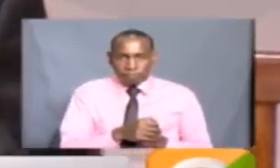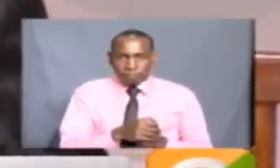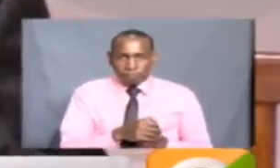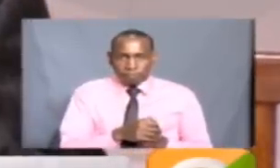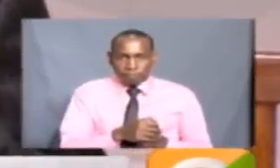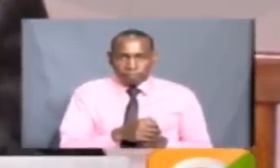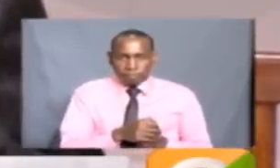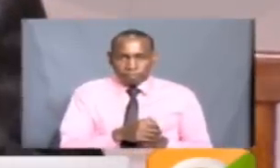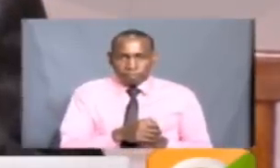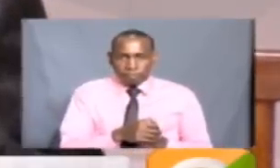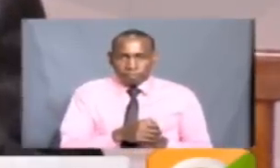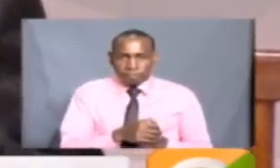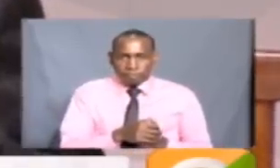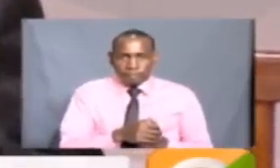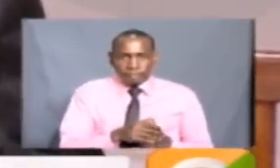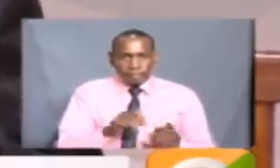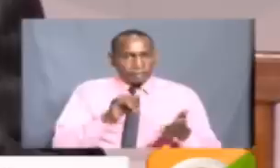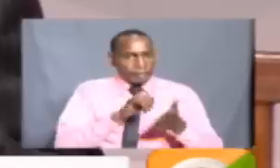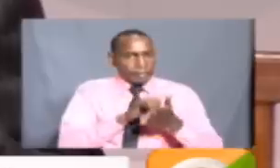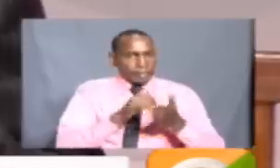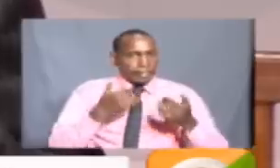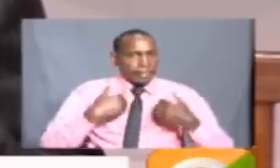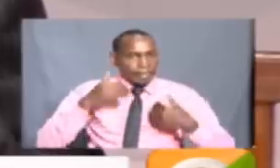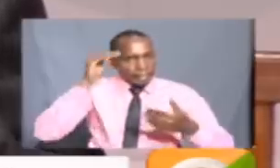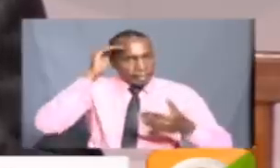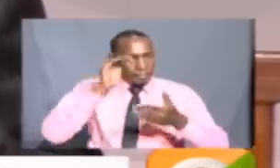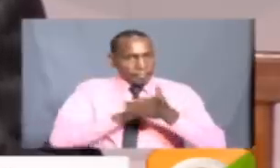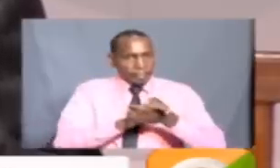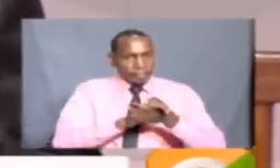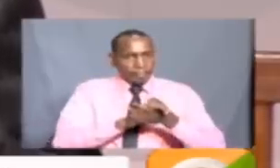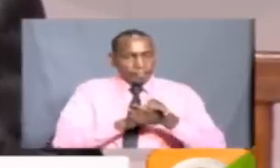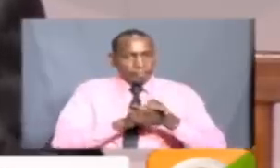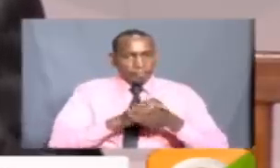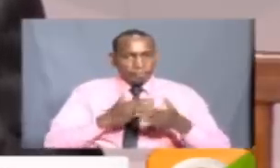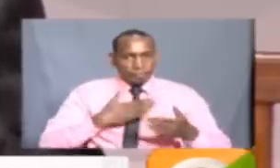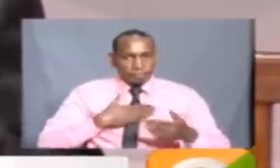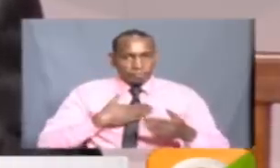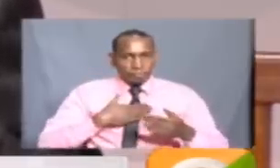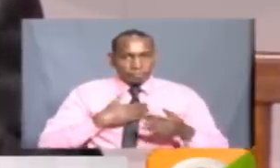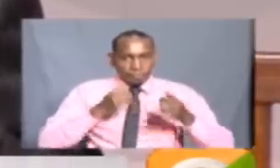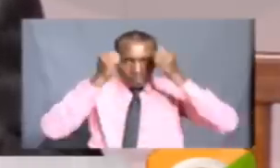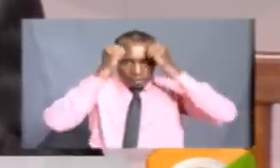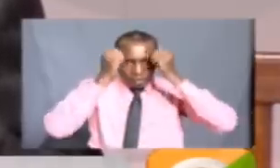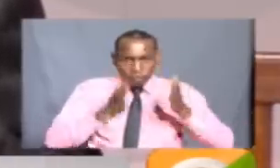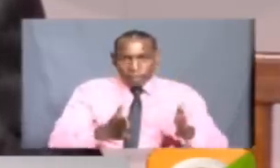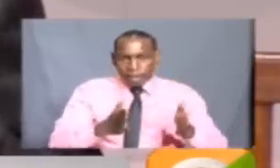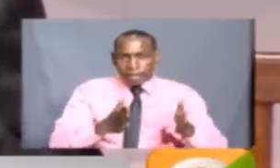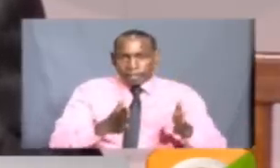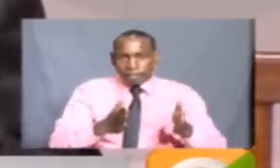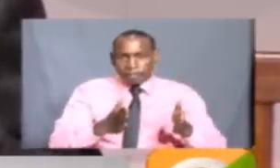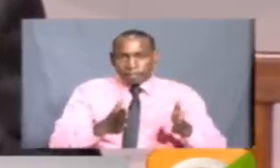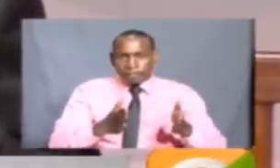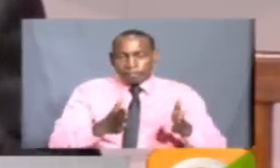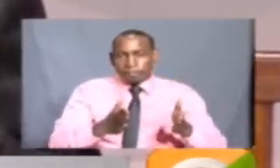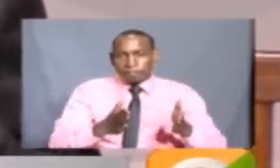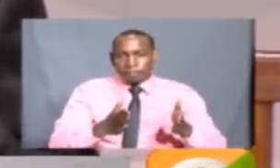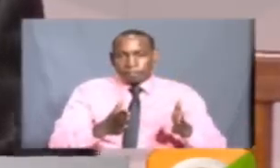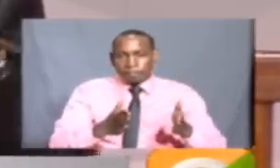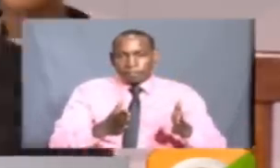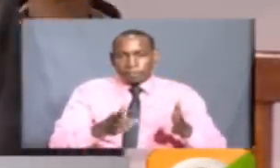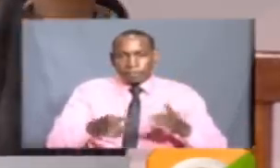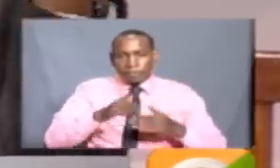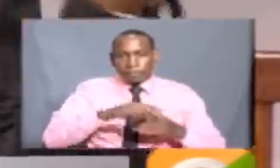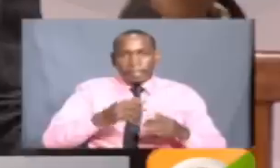I flatter myself with the belief that I'm a scholar. You are a scholar. And in scholarship, we